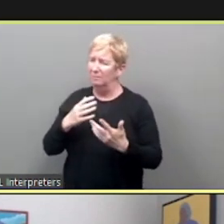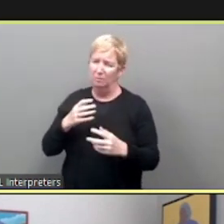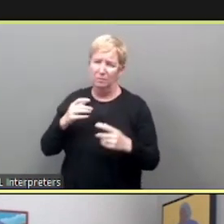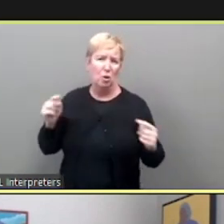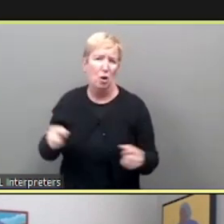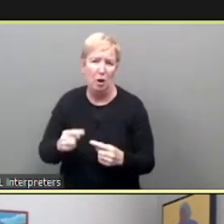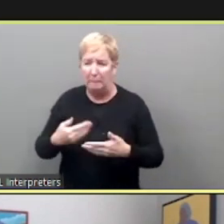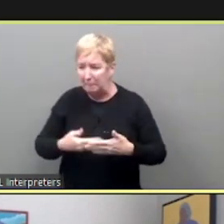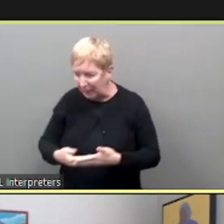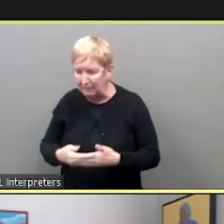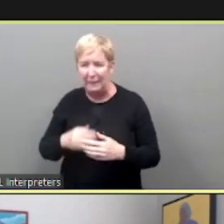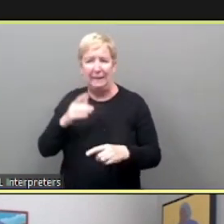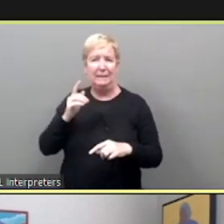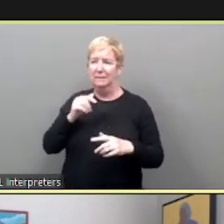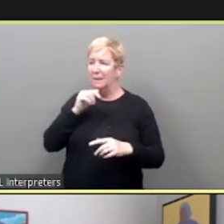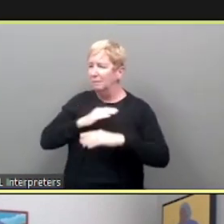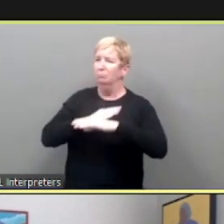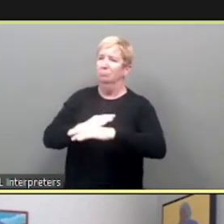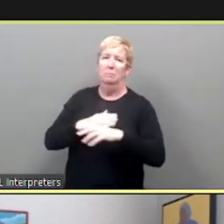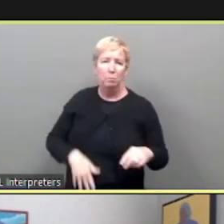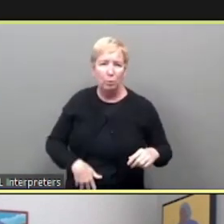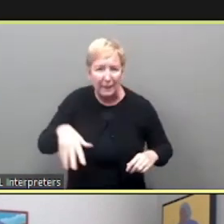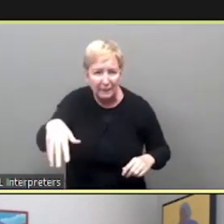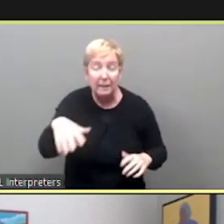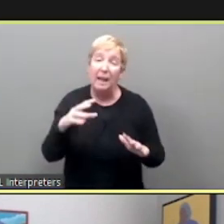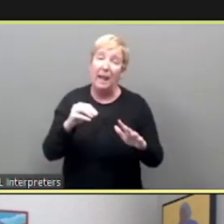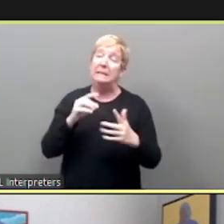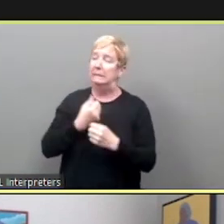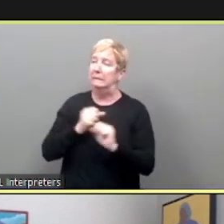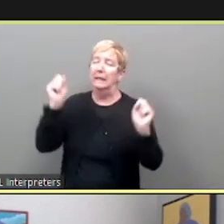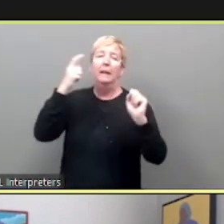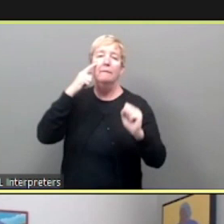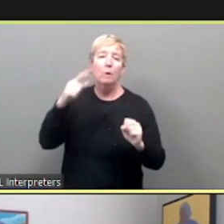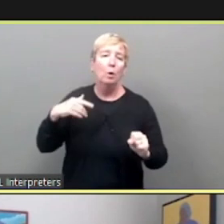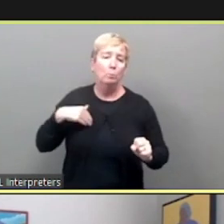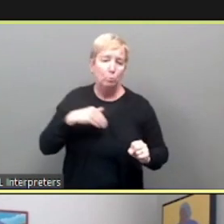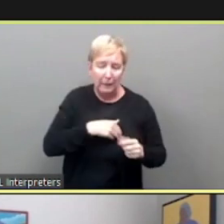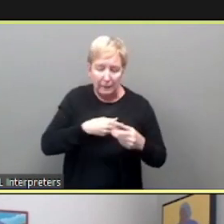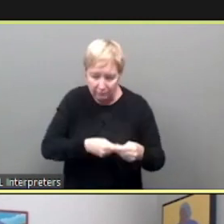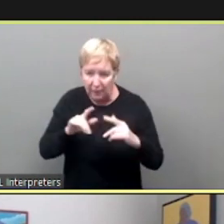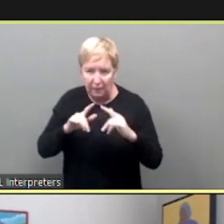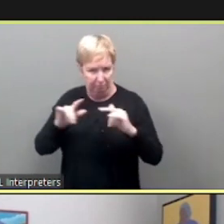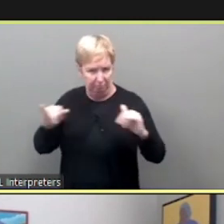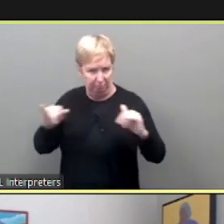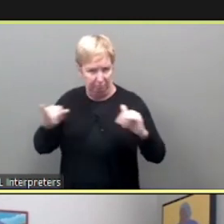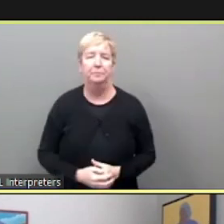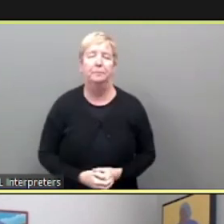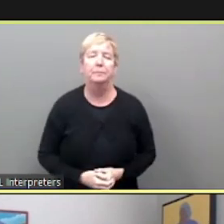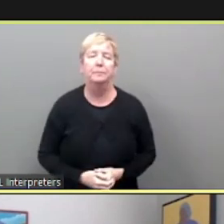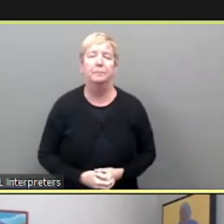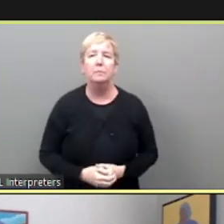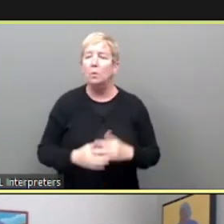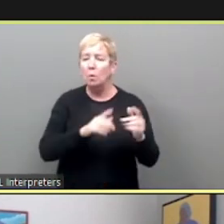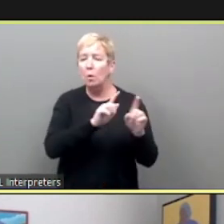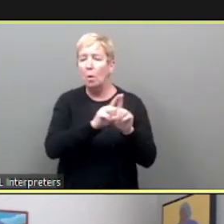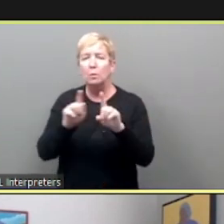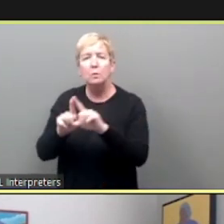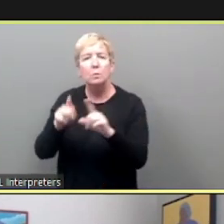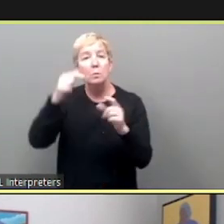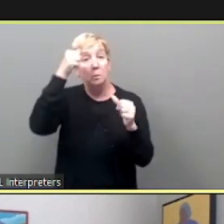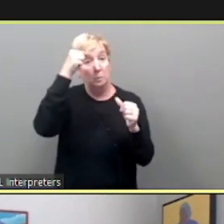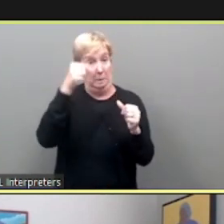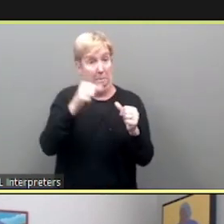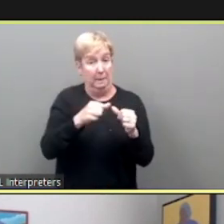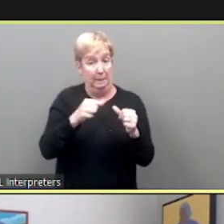who are pregnant, breastfeeding, trying to get pregnant, or might become pregnant in the future. So also remember that